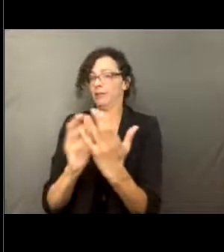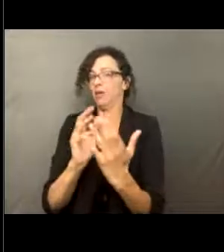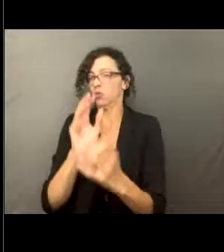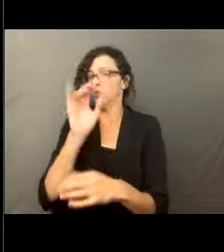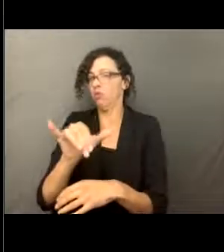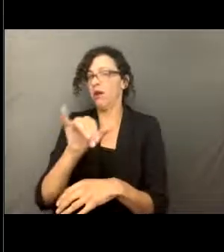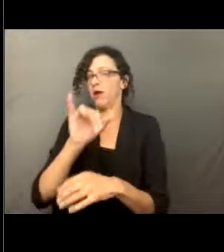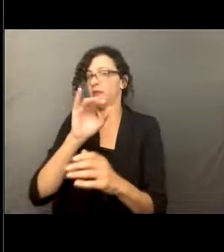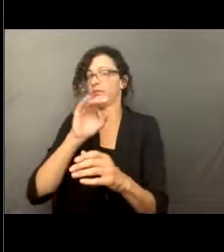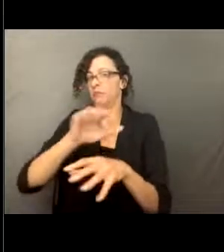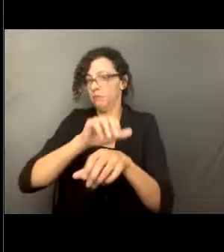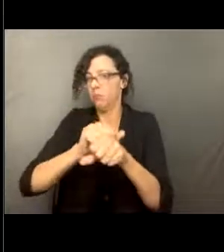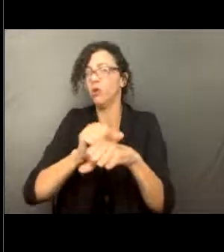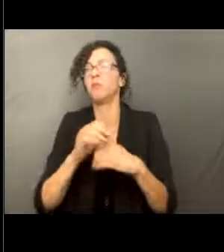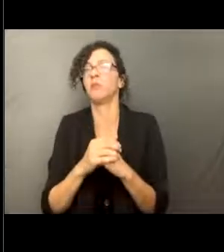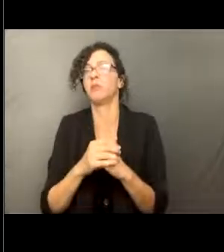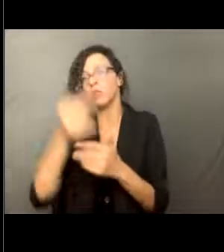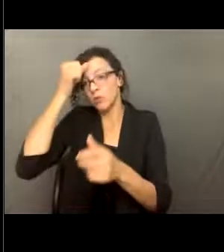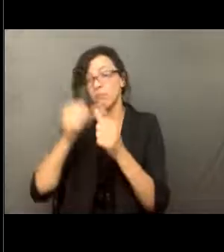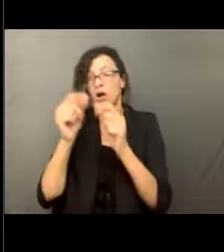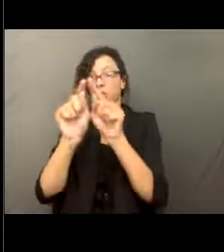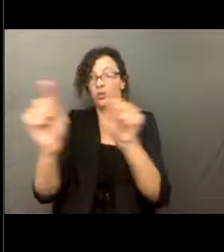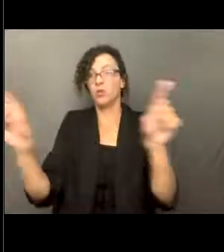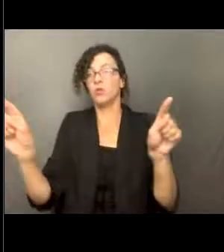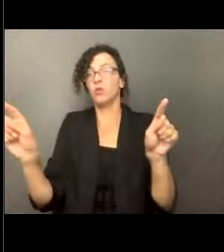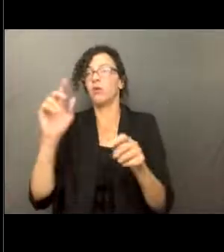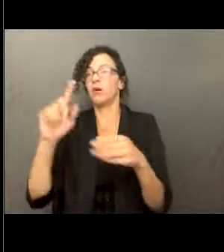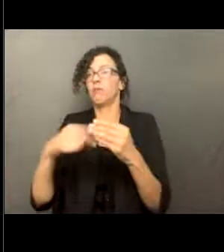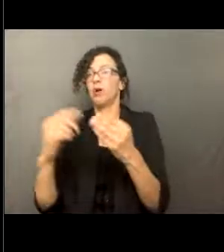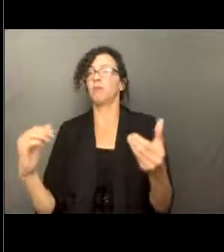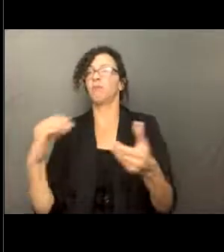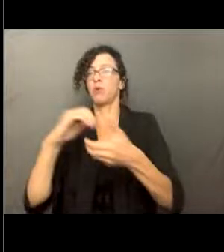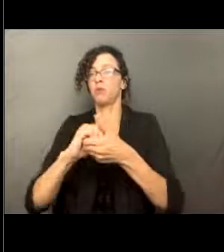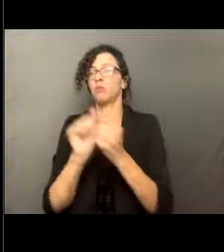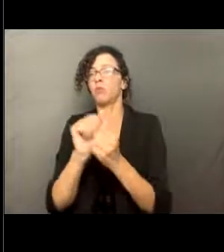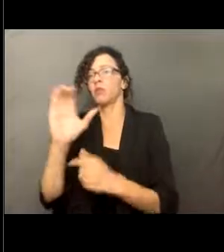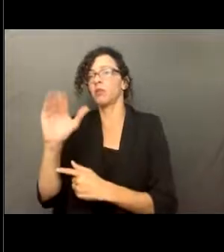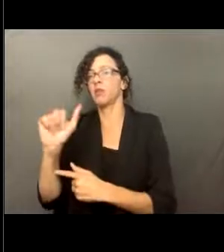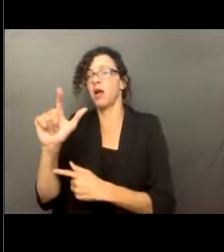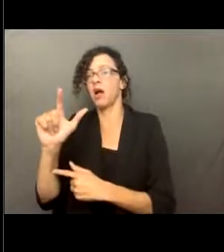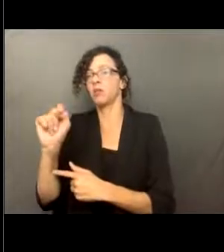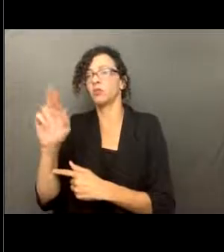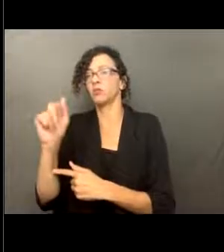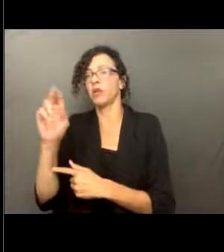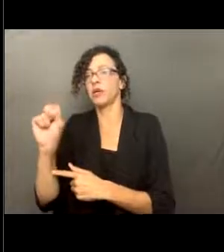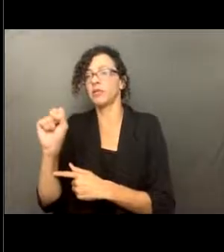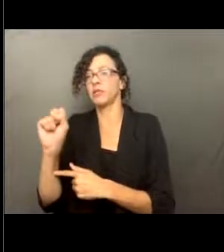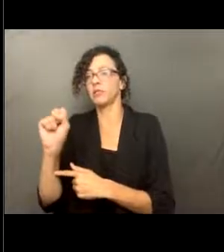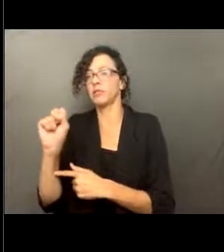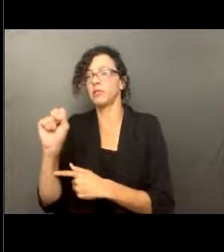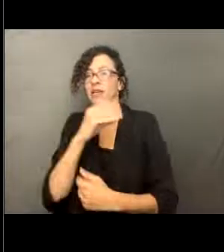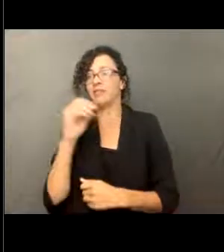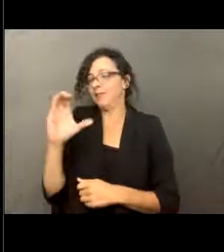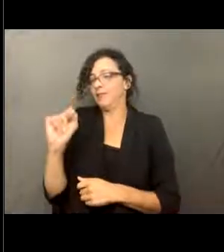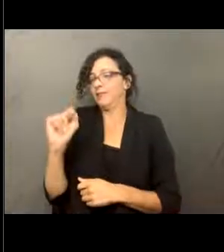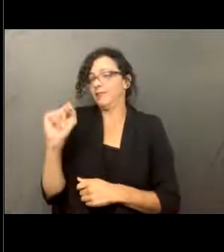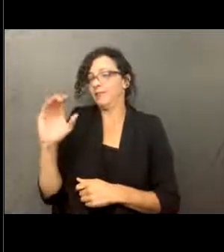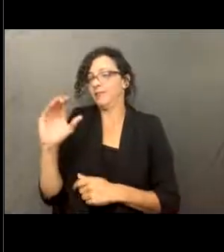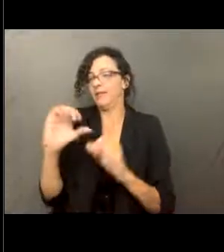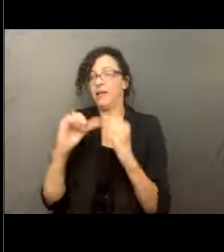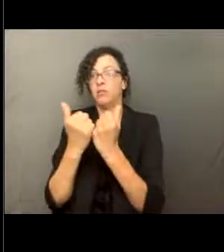was an agreement and partnership between Caltrans, CTC, and agency. Our leadership committed to this